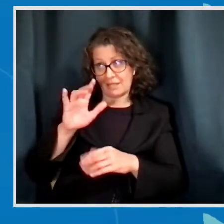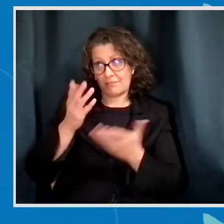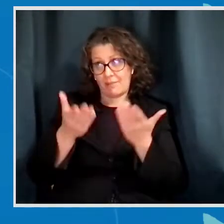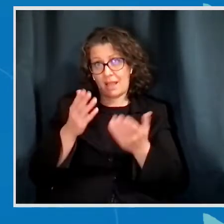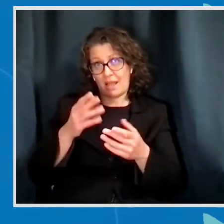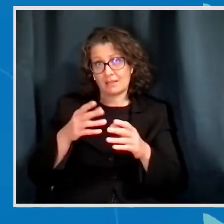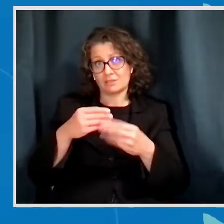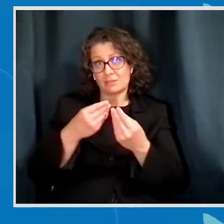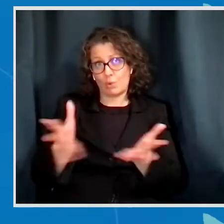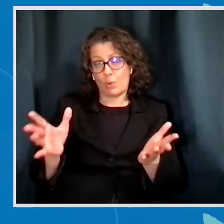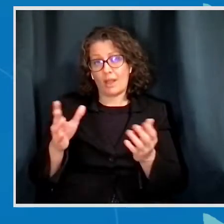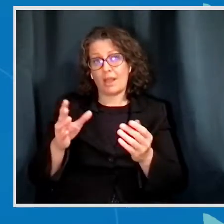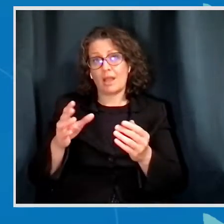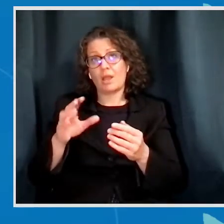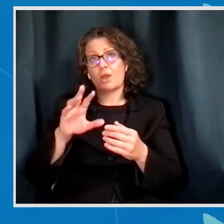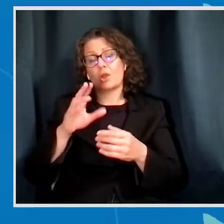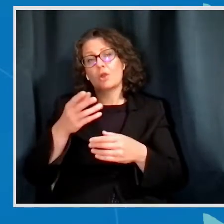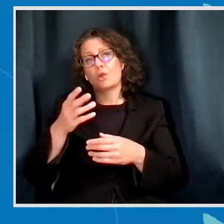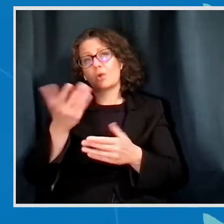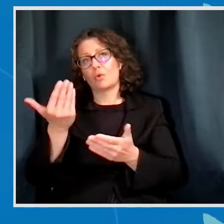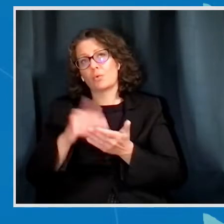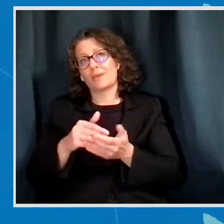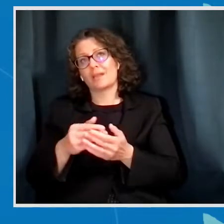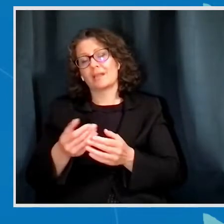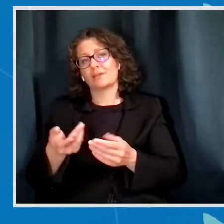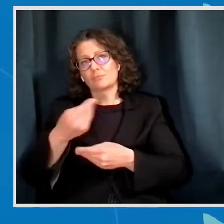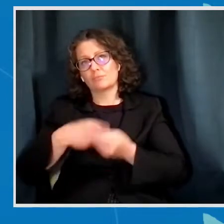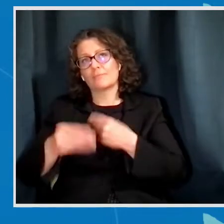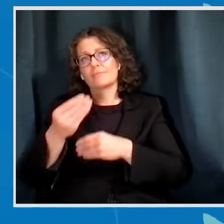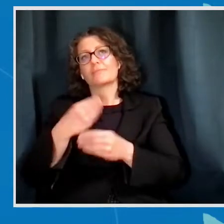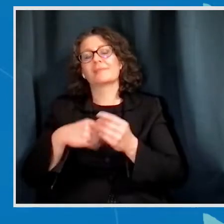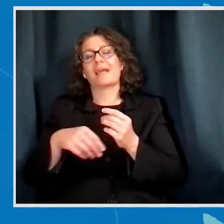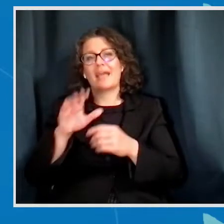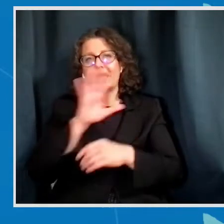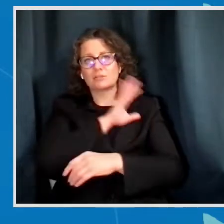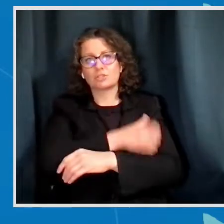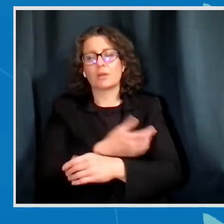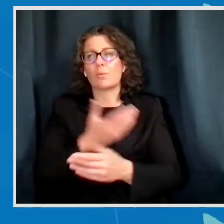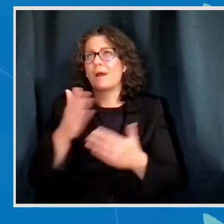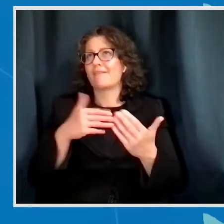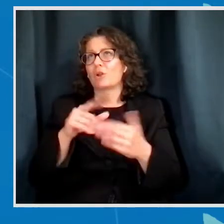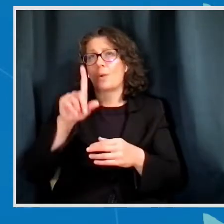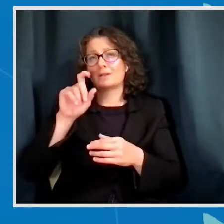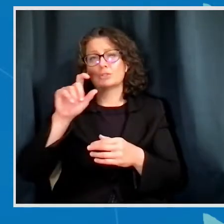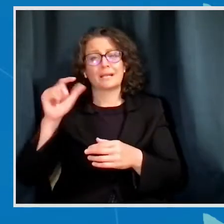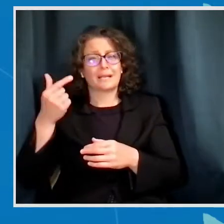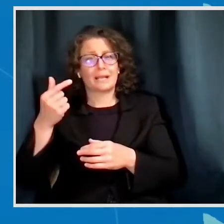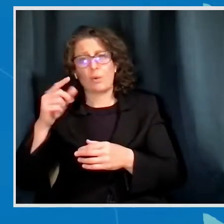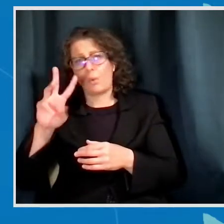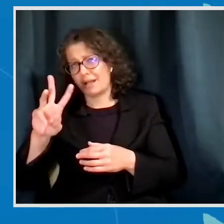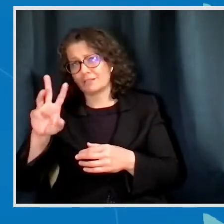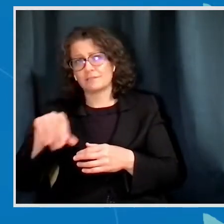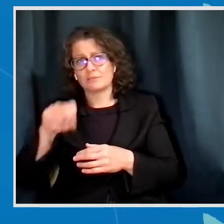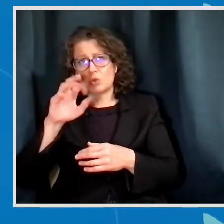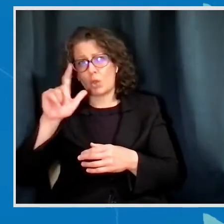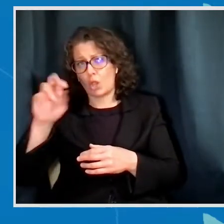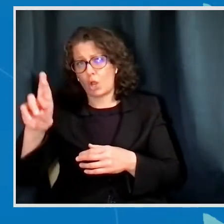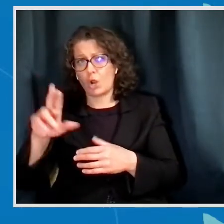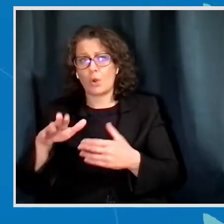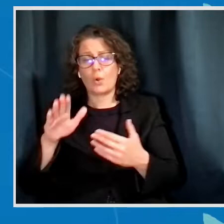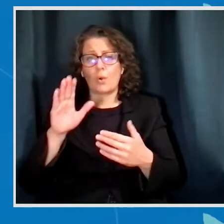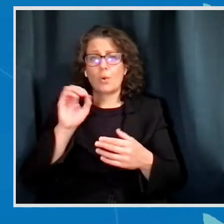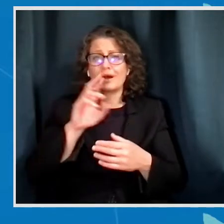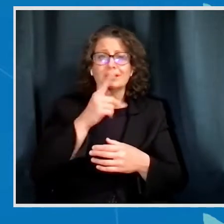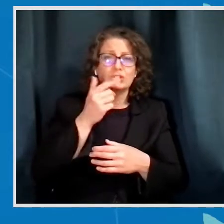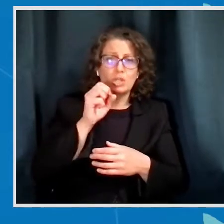energy, whatever, 100 gigawatts of solar or of geothermal, whatever. As long as that revenue stream passes